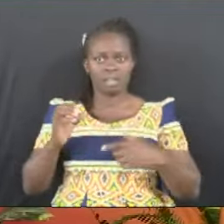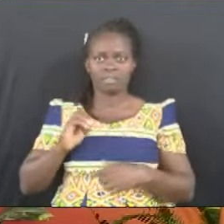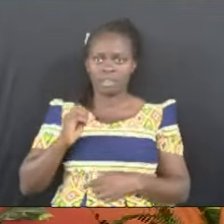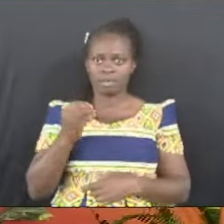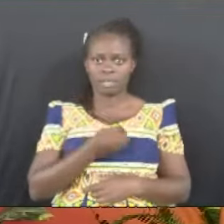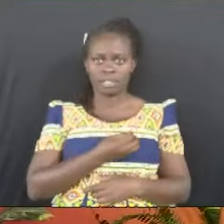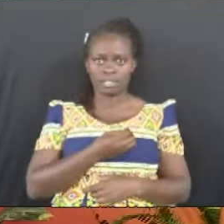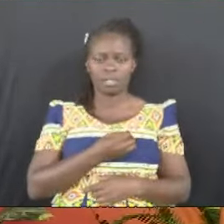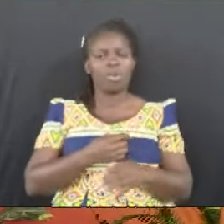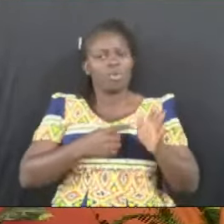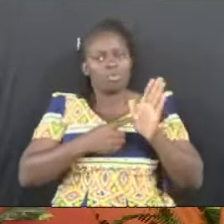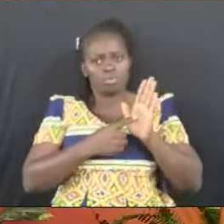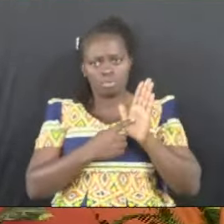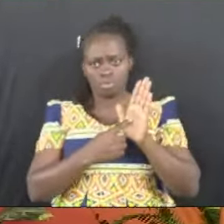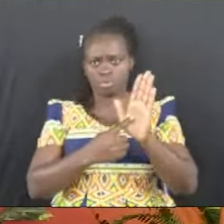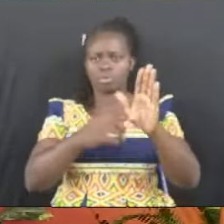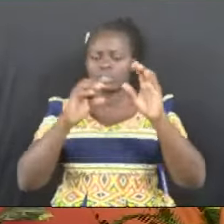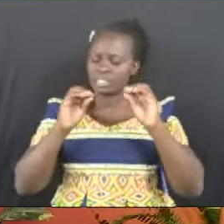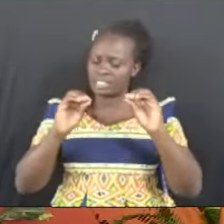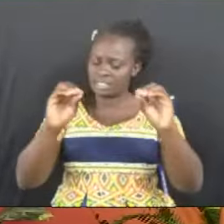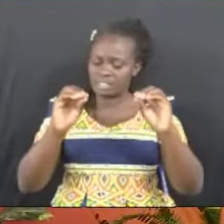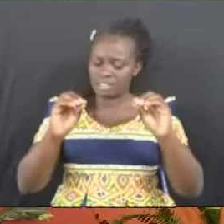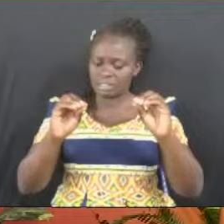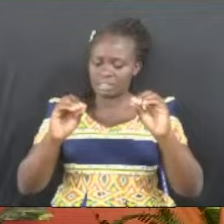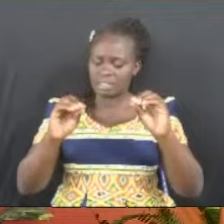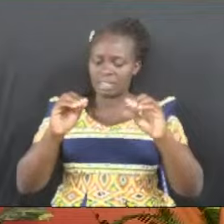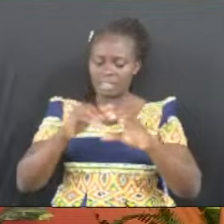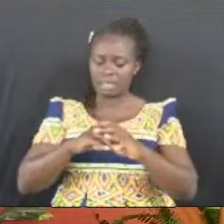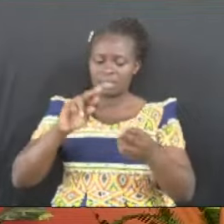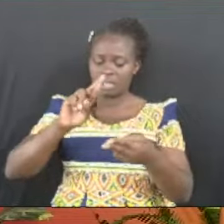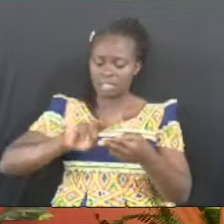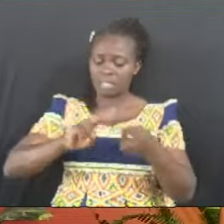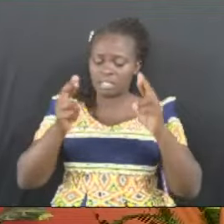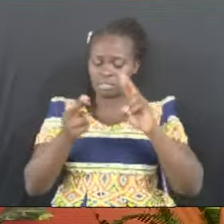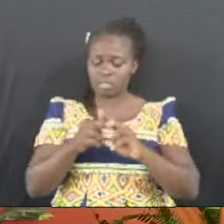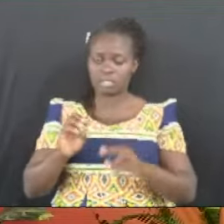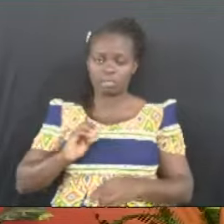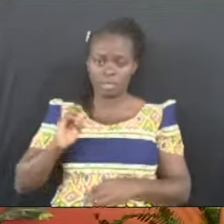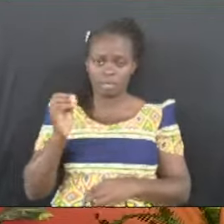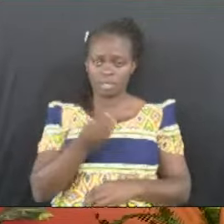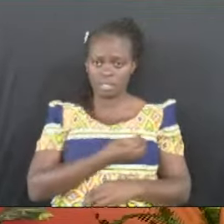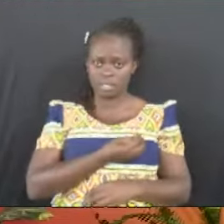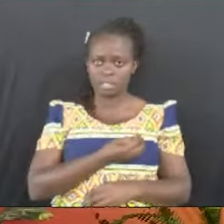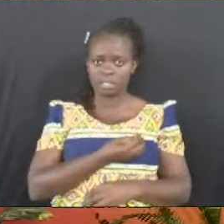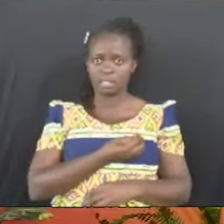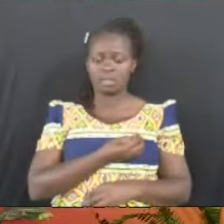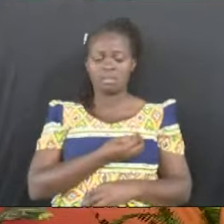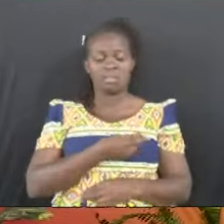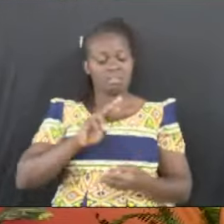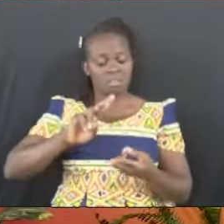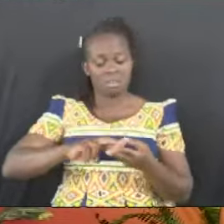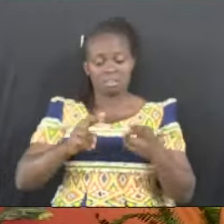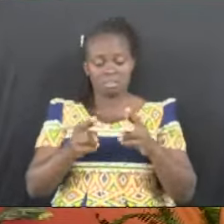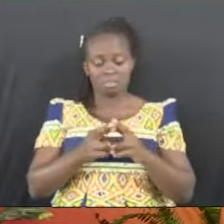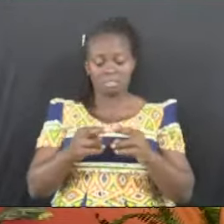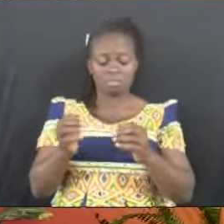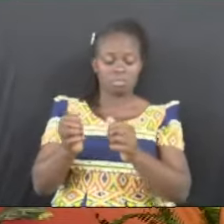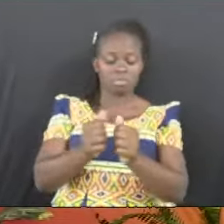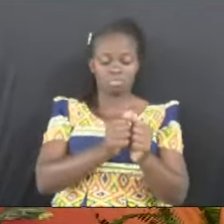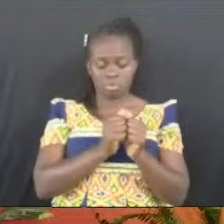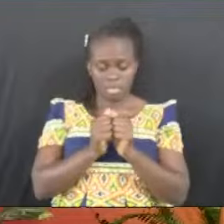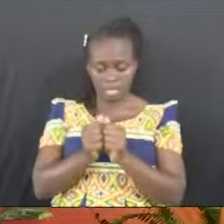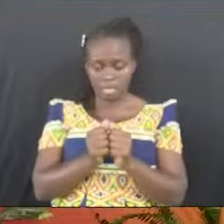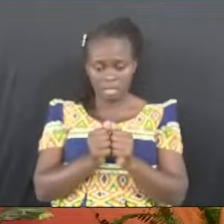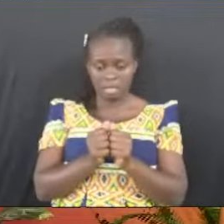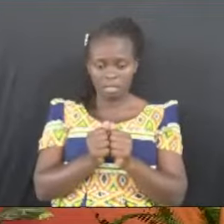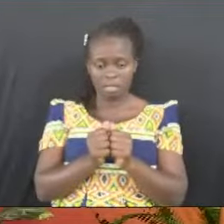his teachings in our relationships. Our relationships among ourselves, among